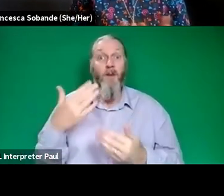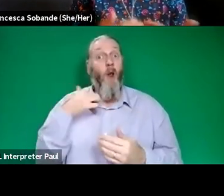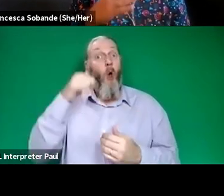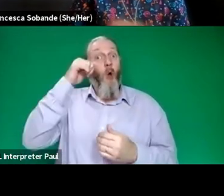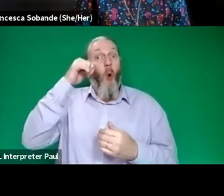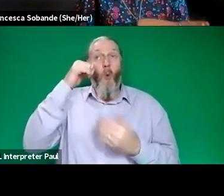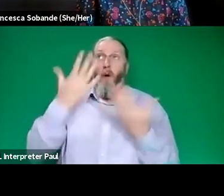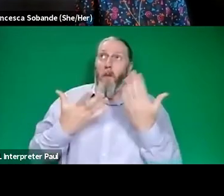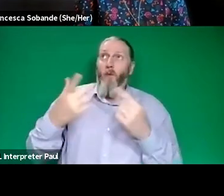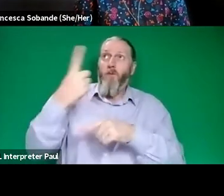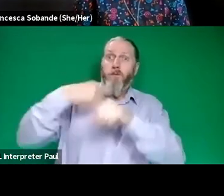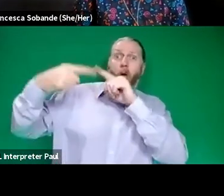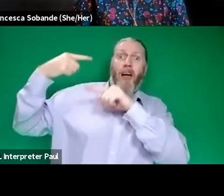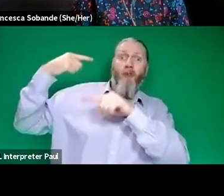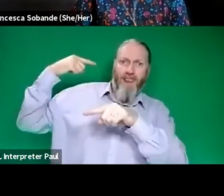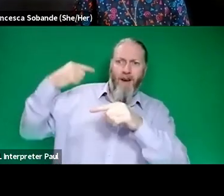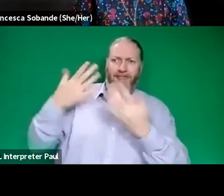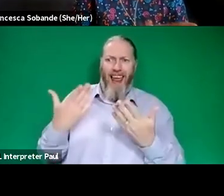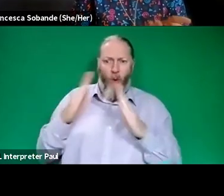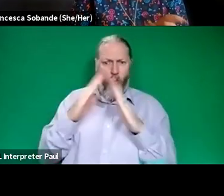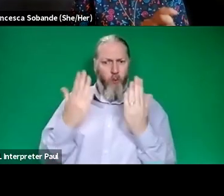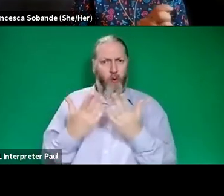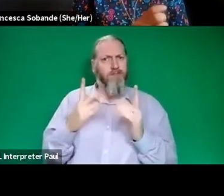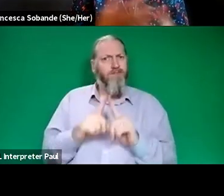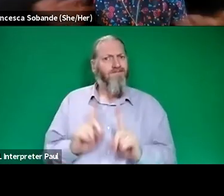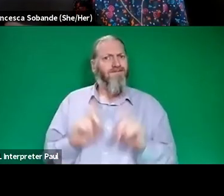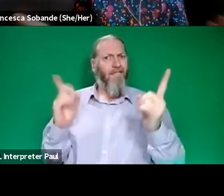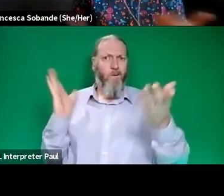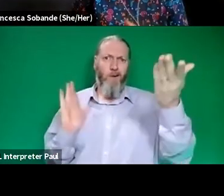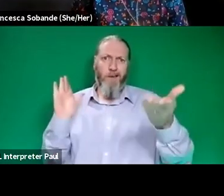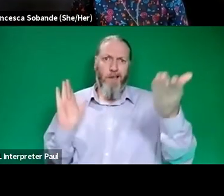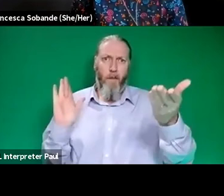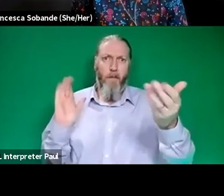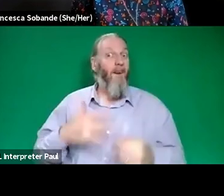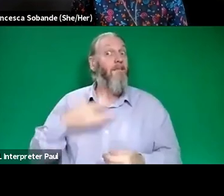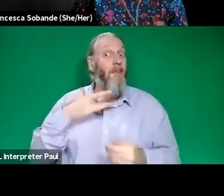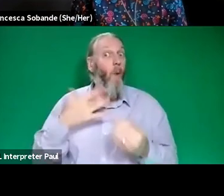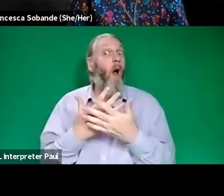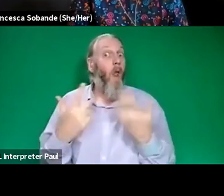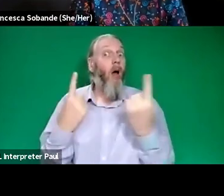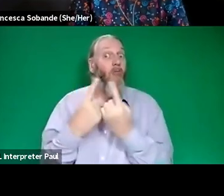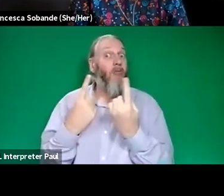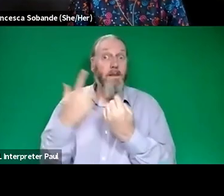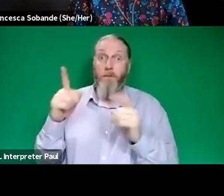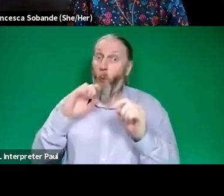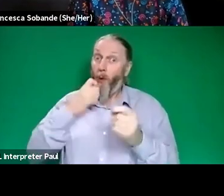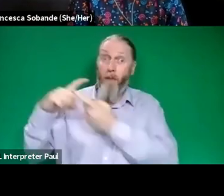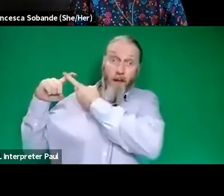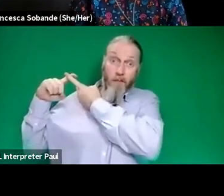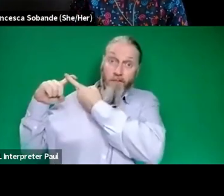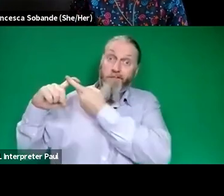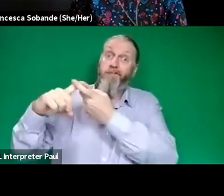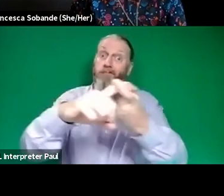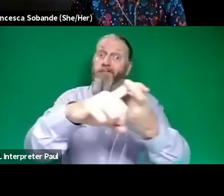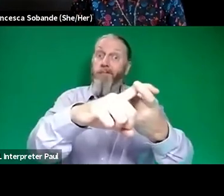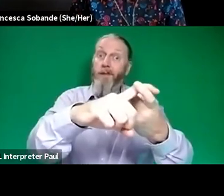I still think a lot of changes that have been pushed through are going to last a lot longer than has maybe been suggested from the start.